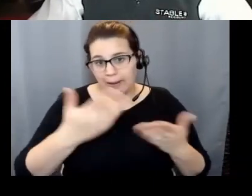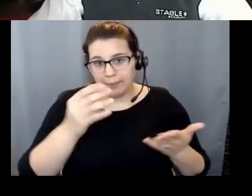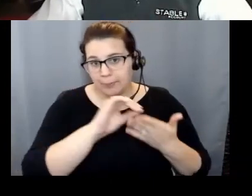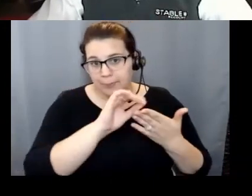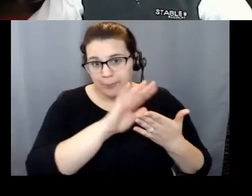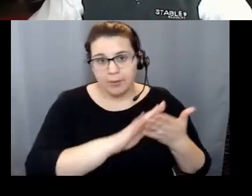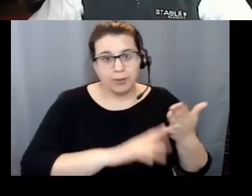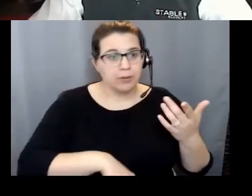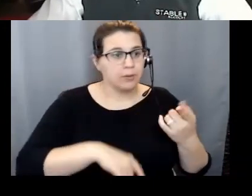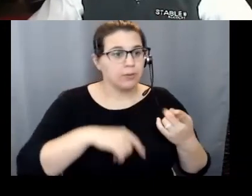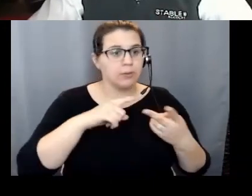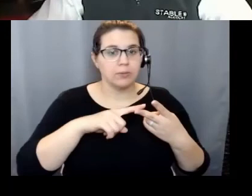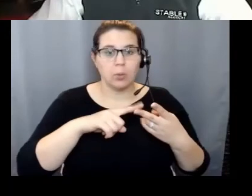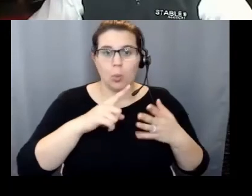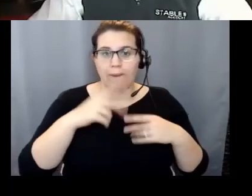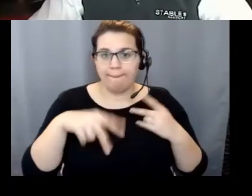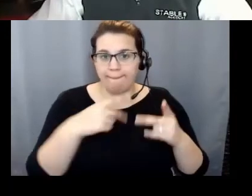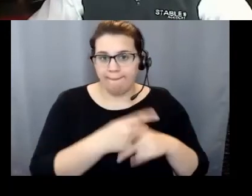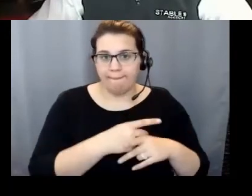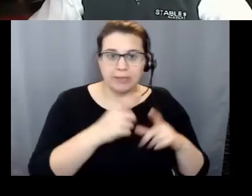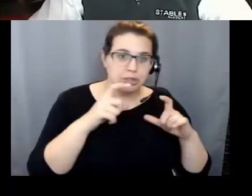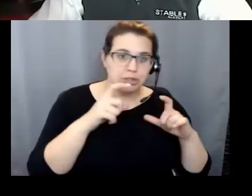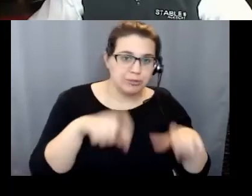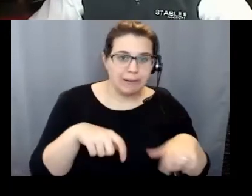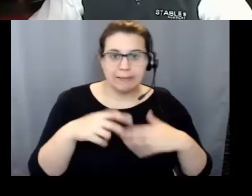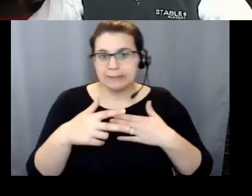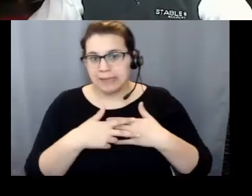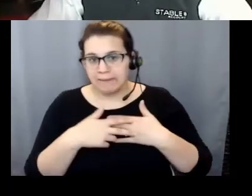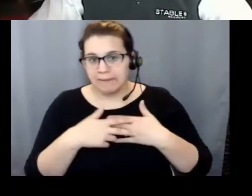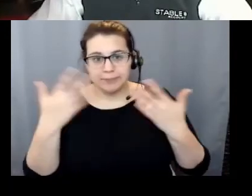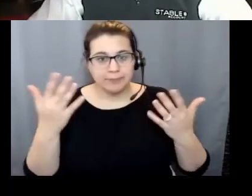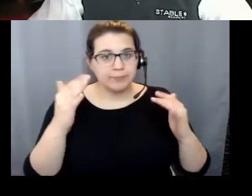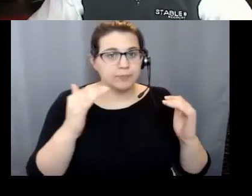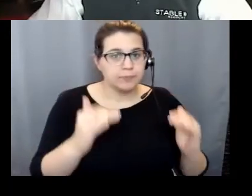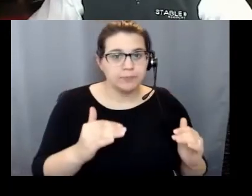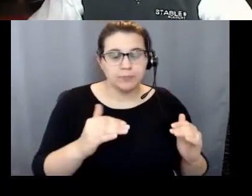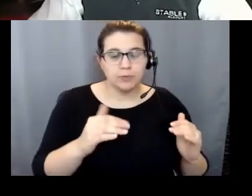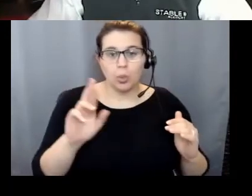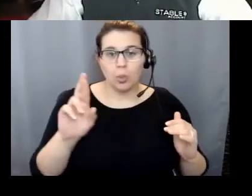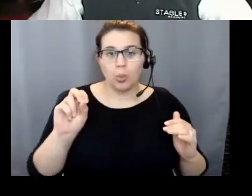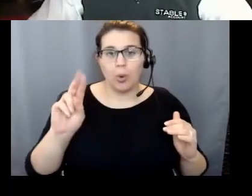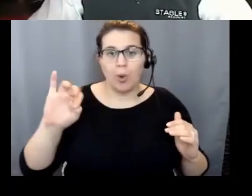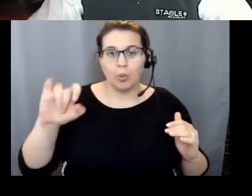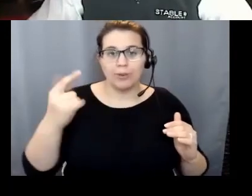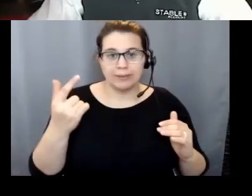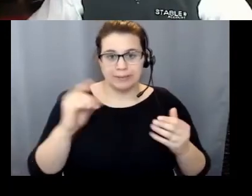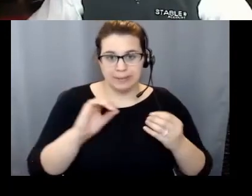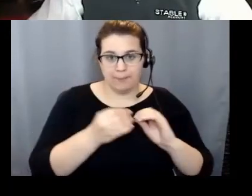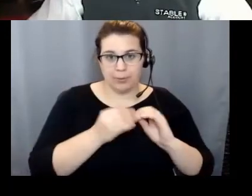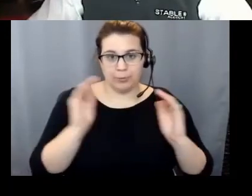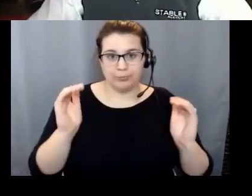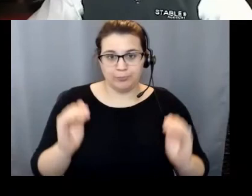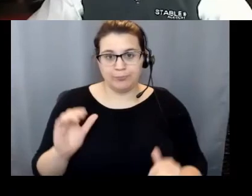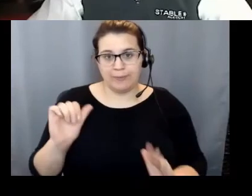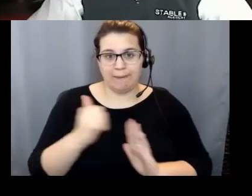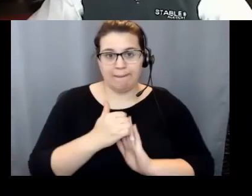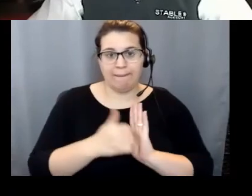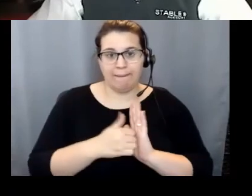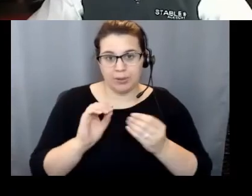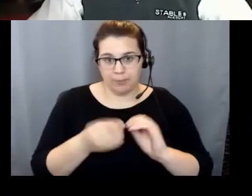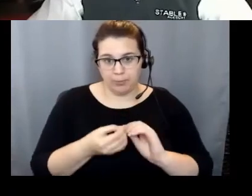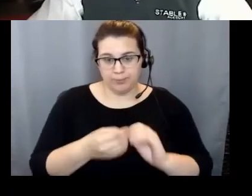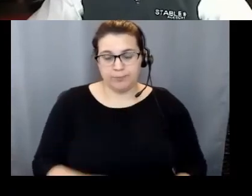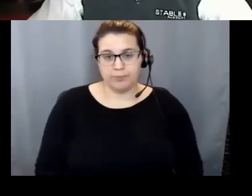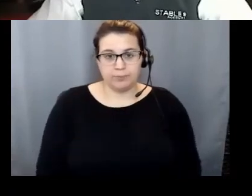The account type, either checking or savings, the routing number, and the account number. If you